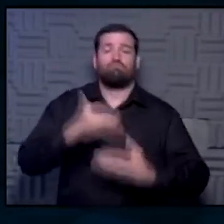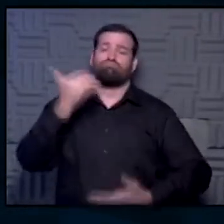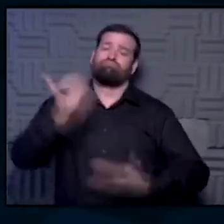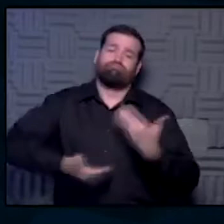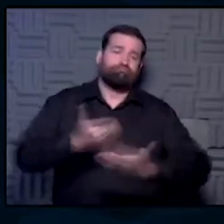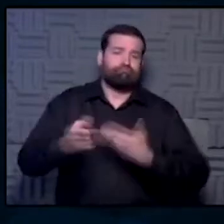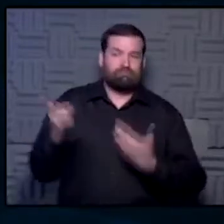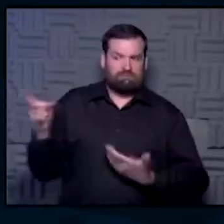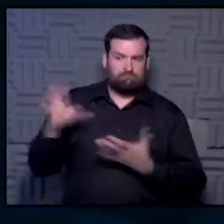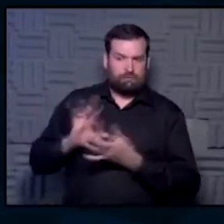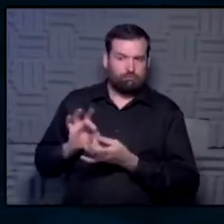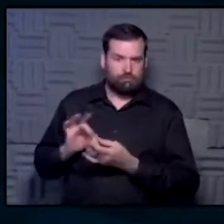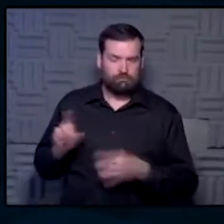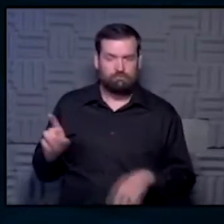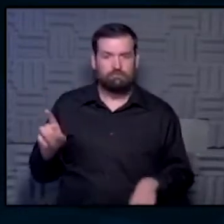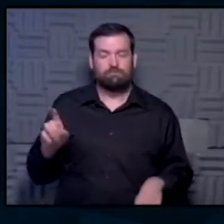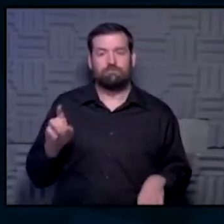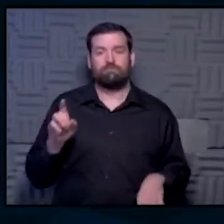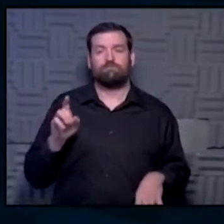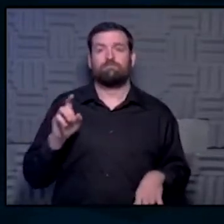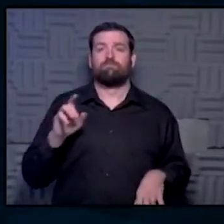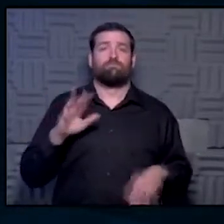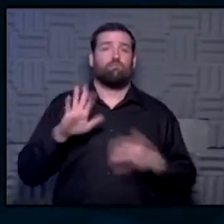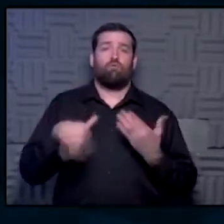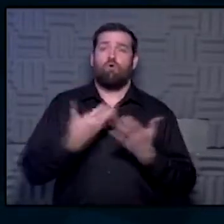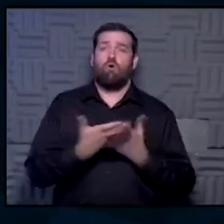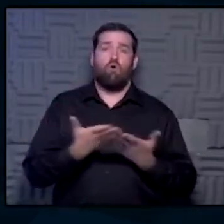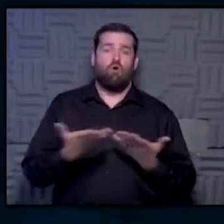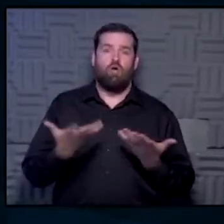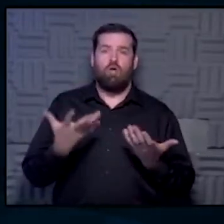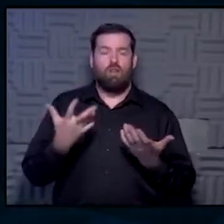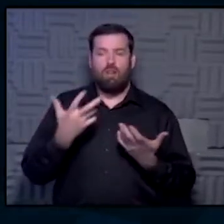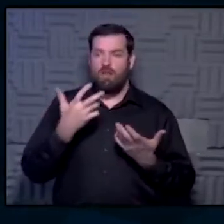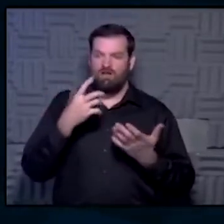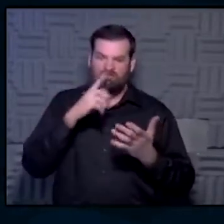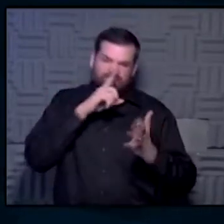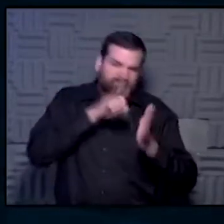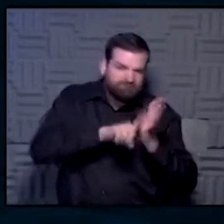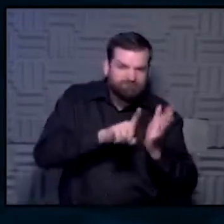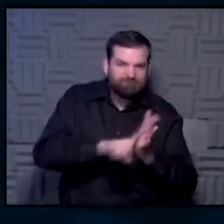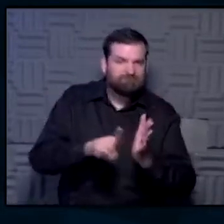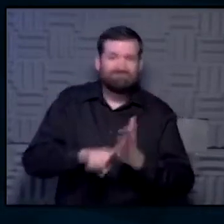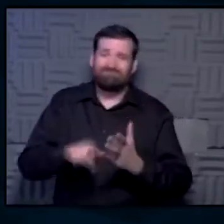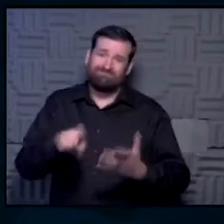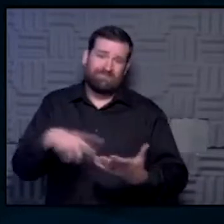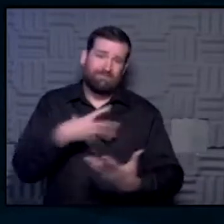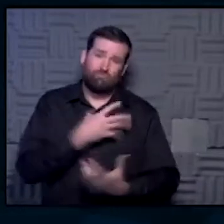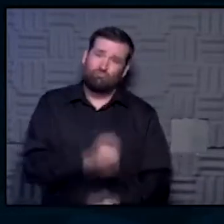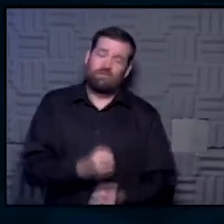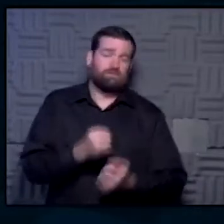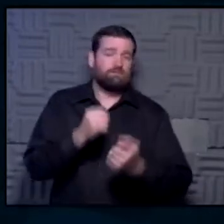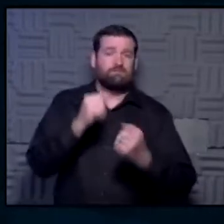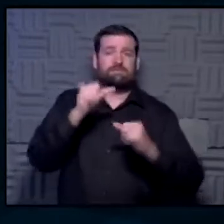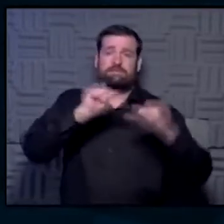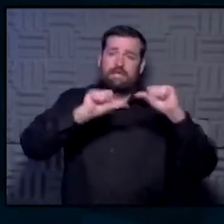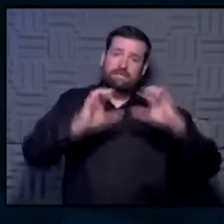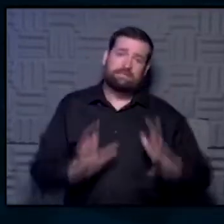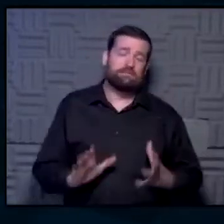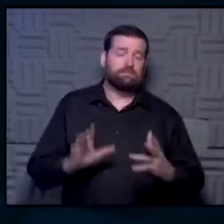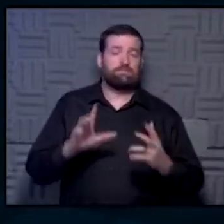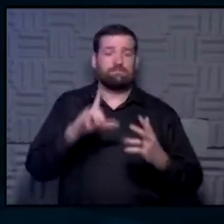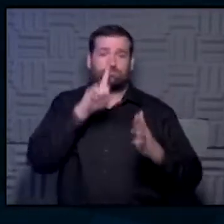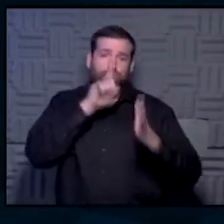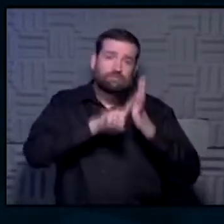you all mentioned, these all are invested, and we have to trust the scientists behind it and the